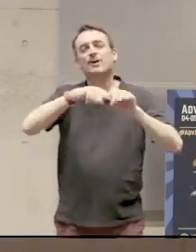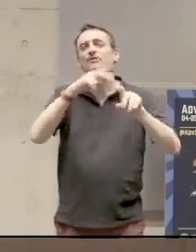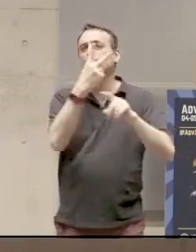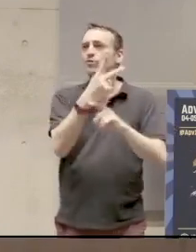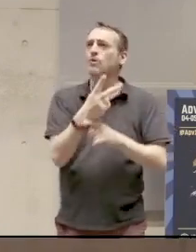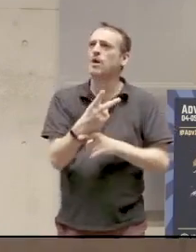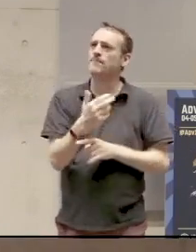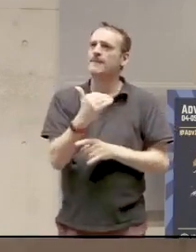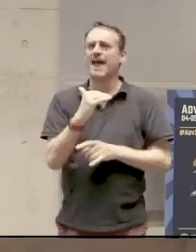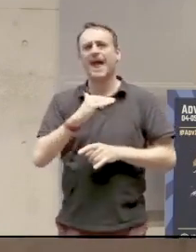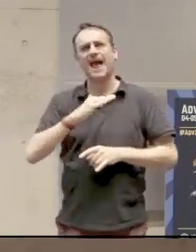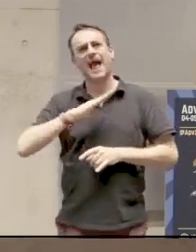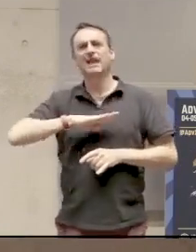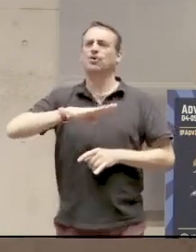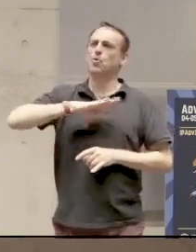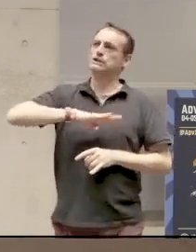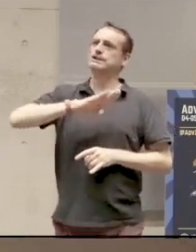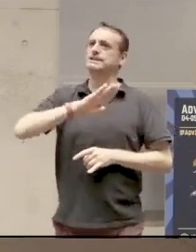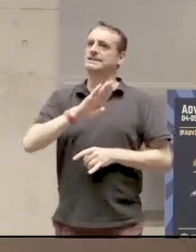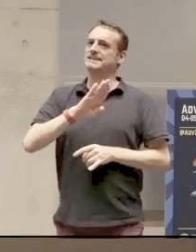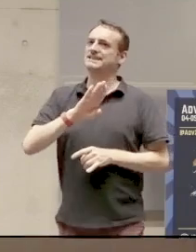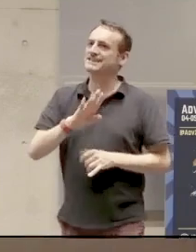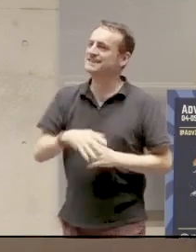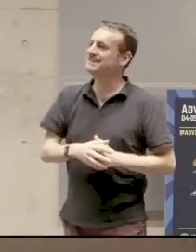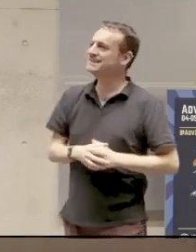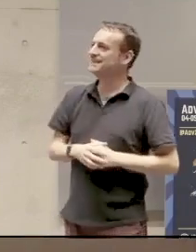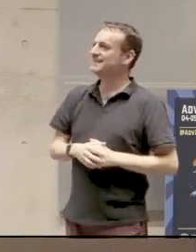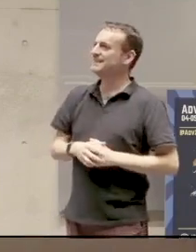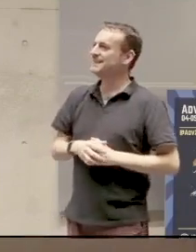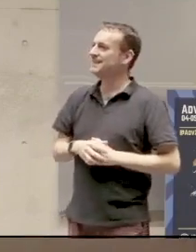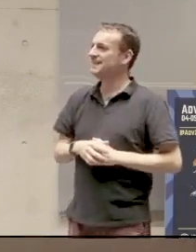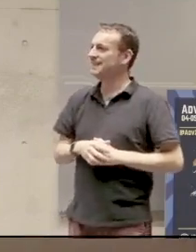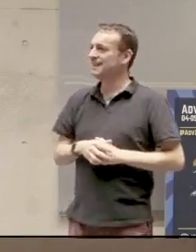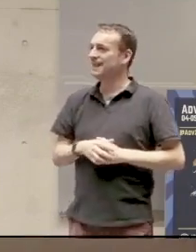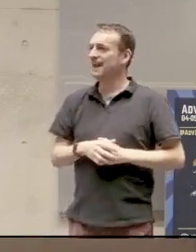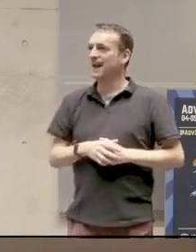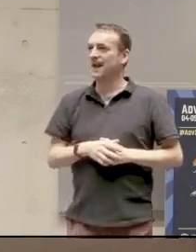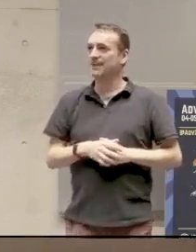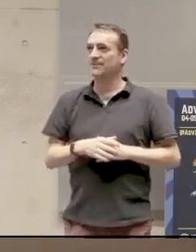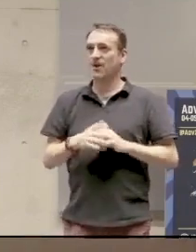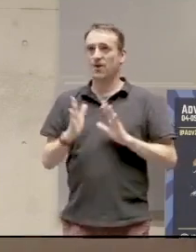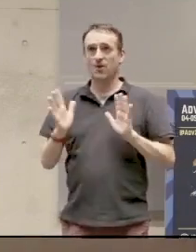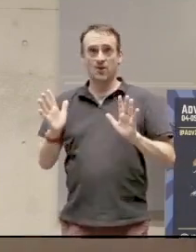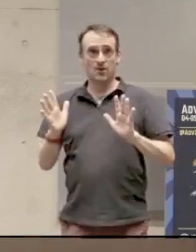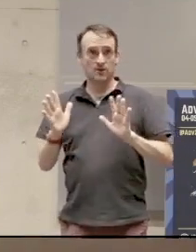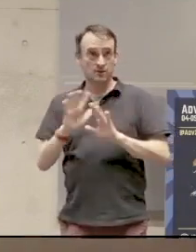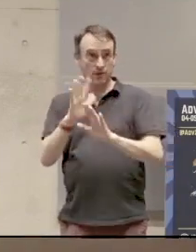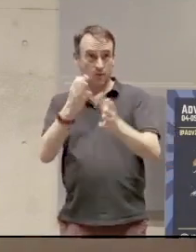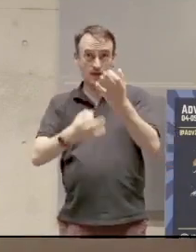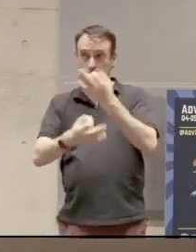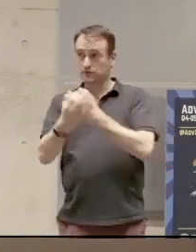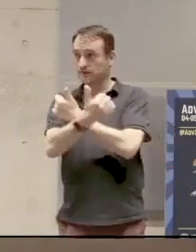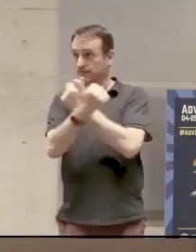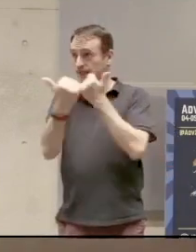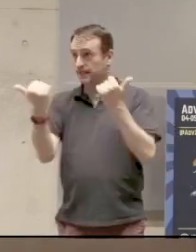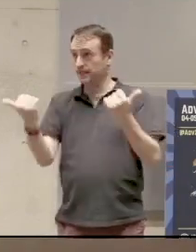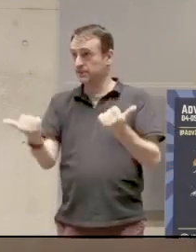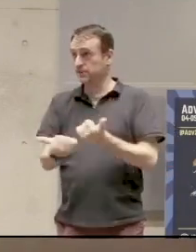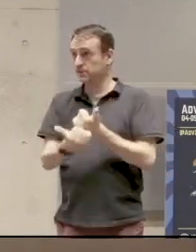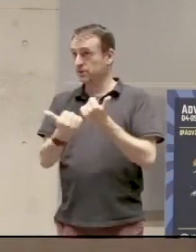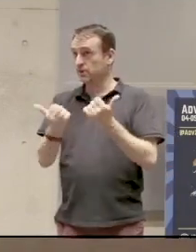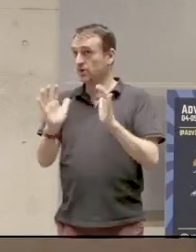I'm not sure we're going to get a more devastating reply than that. I'm not seeing any hands. That being the case, allow me to